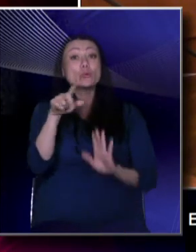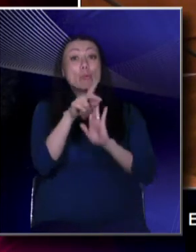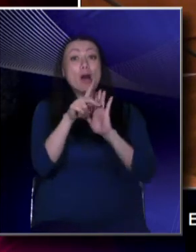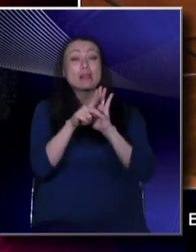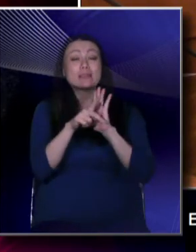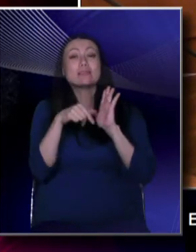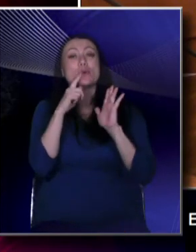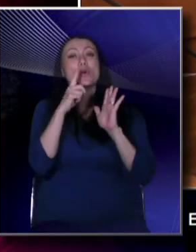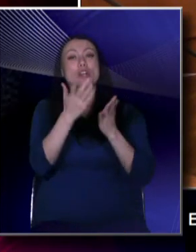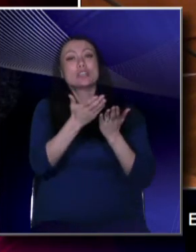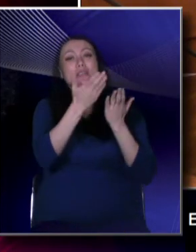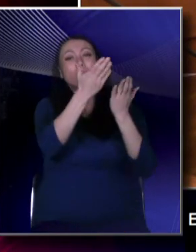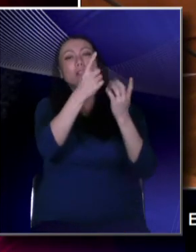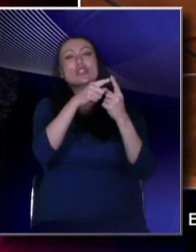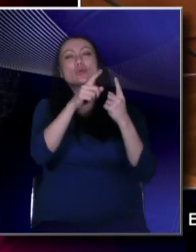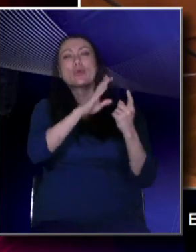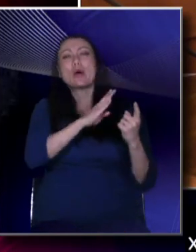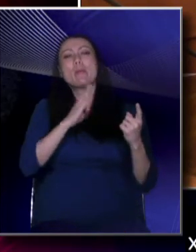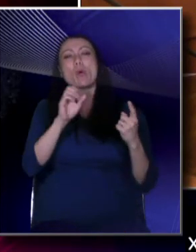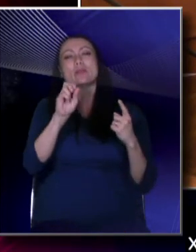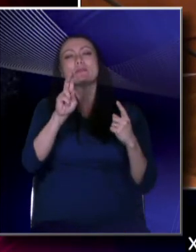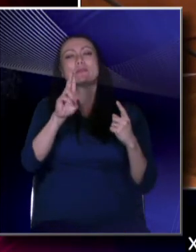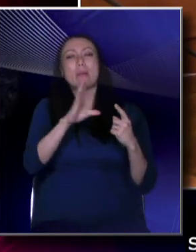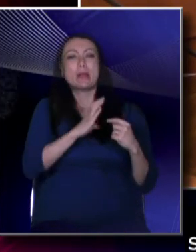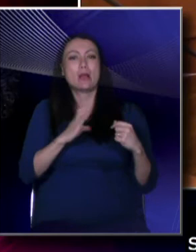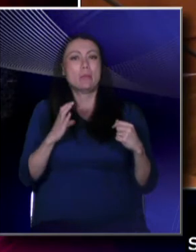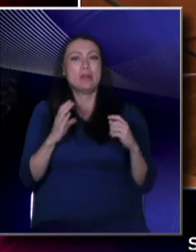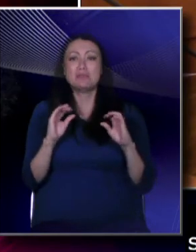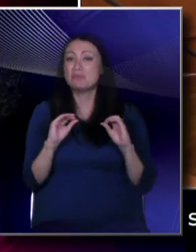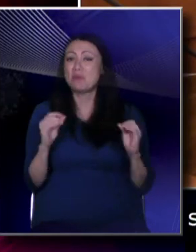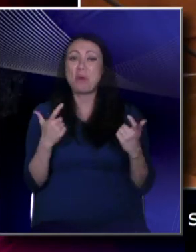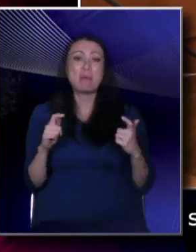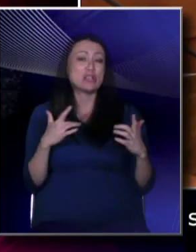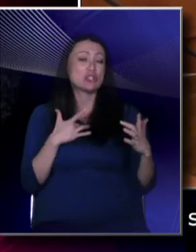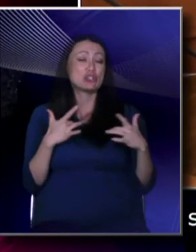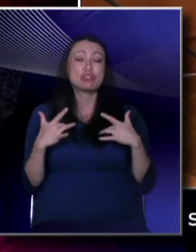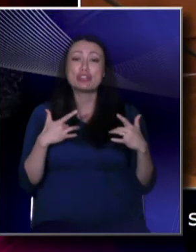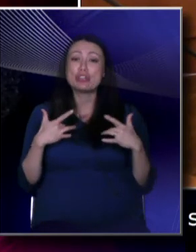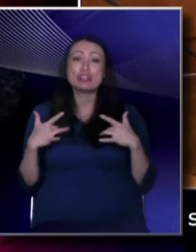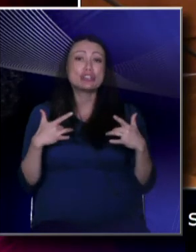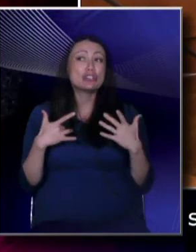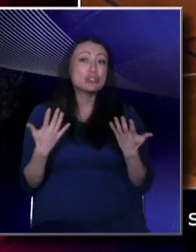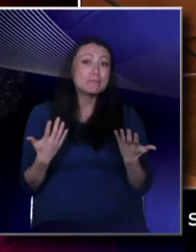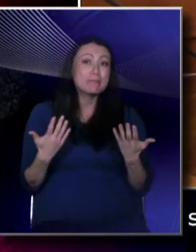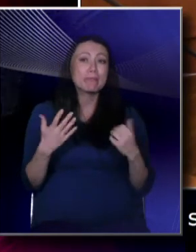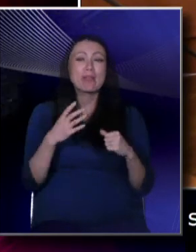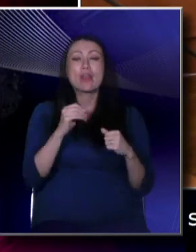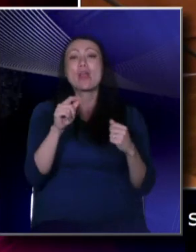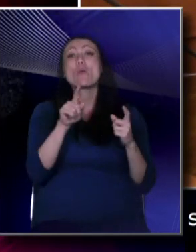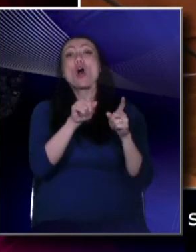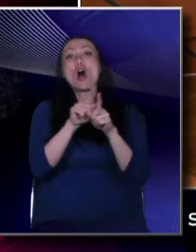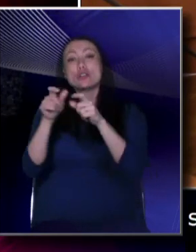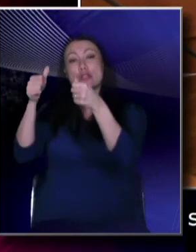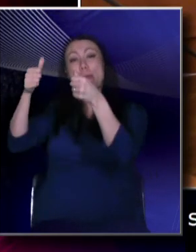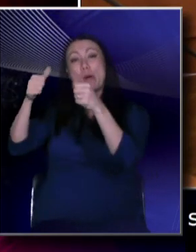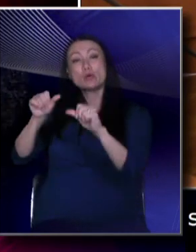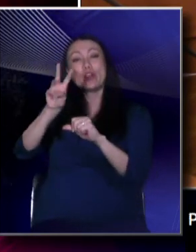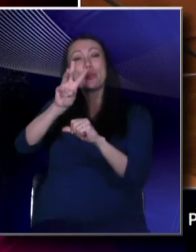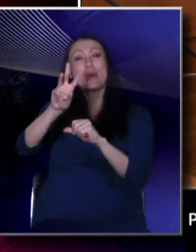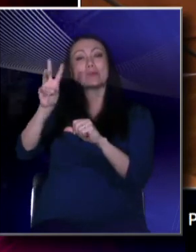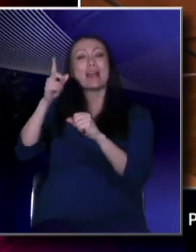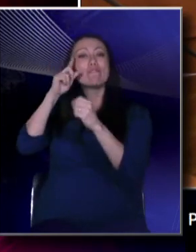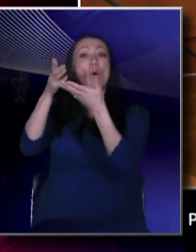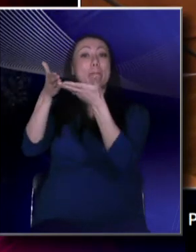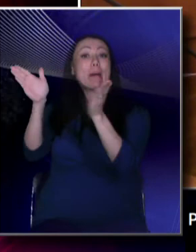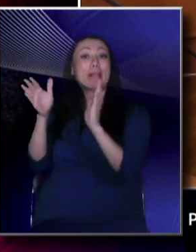submitted to the board subcommittee. No major concerns brought up. They were also posted to the website for